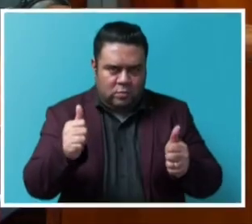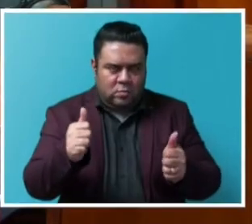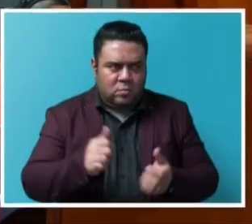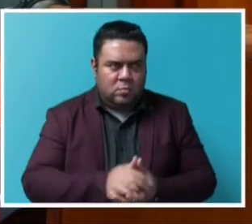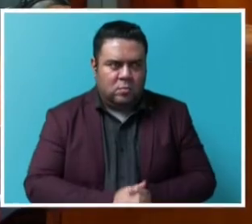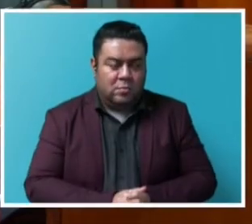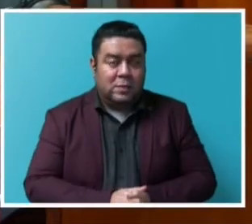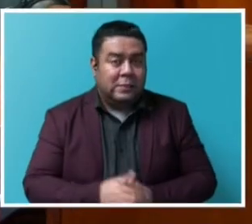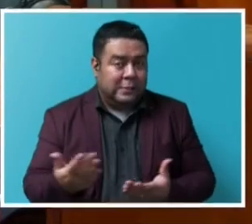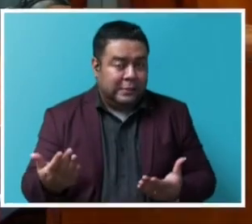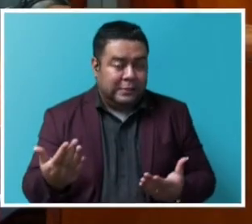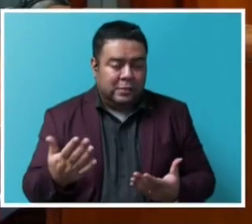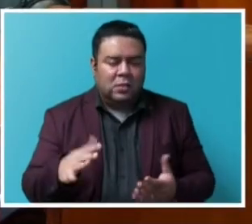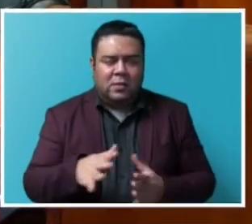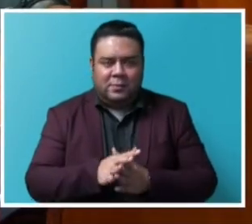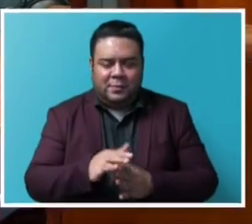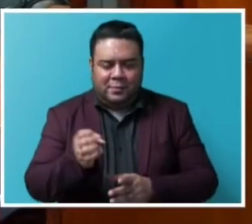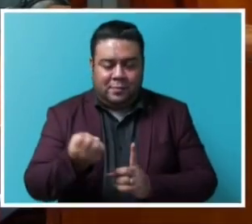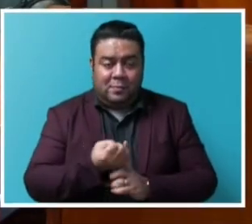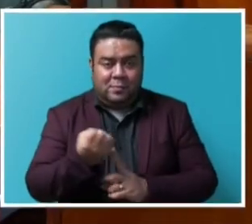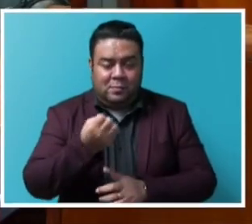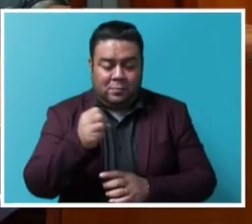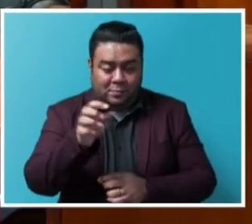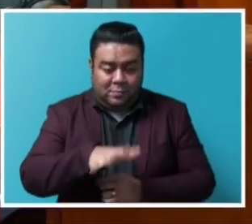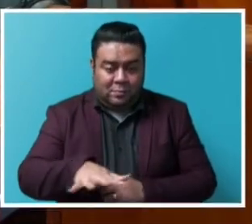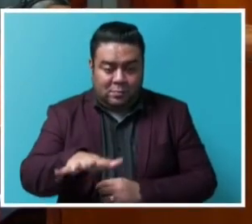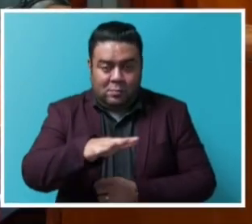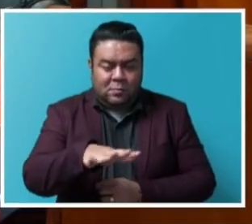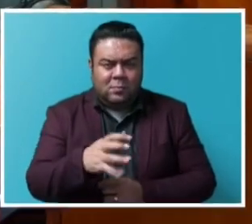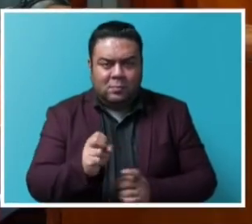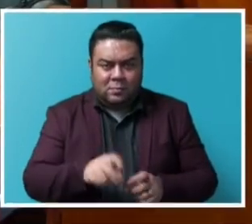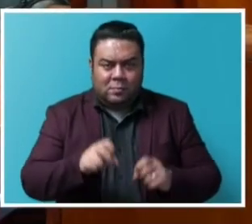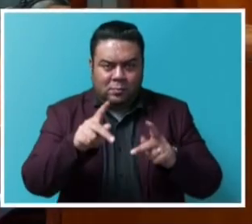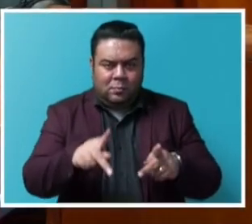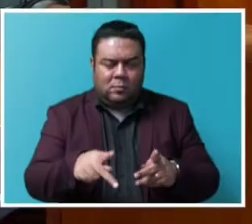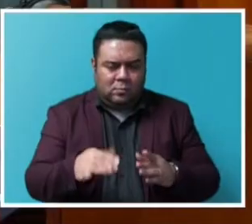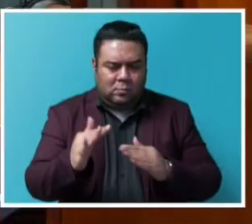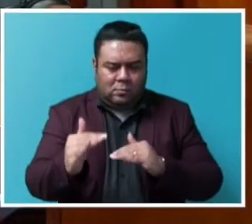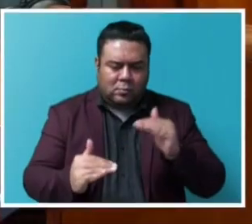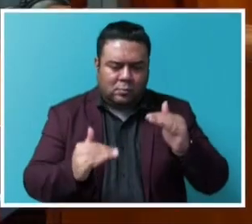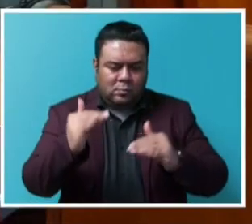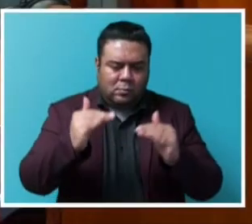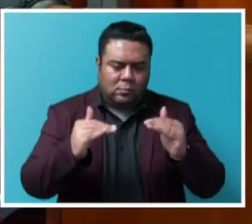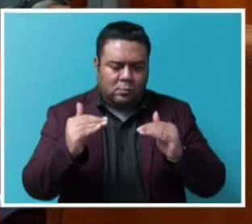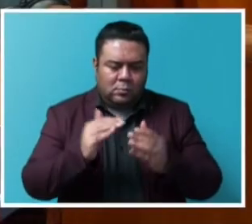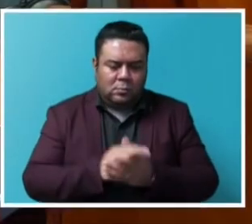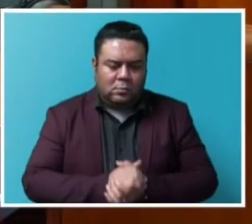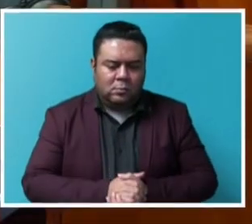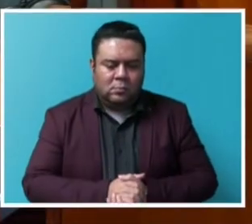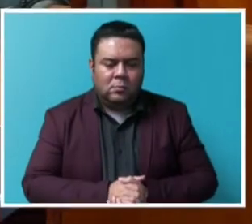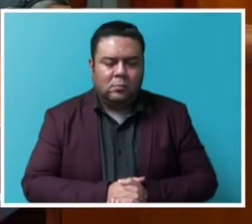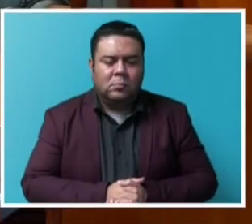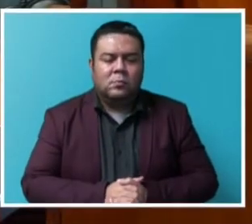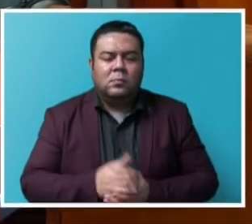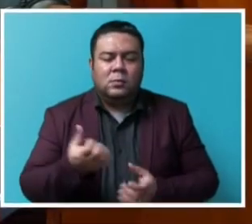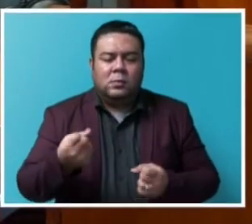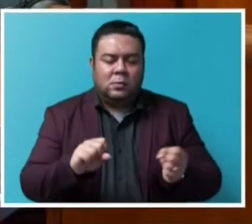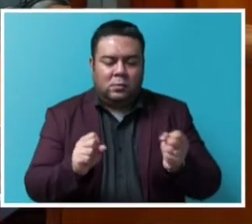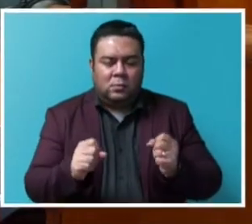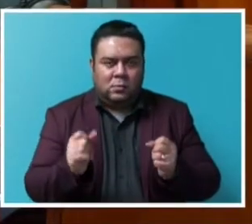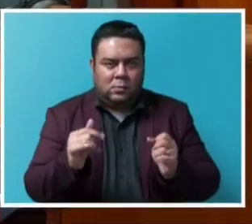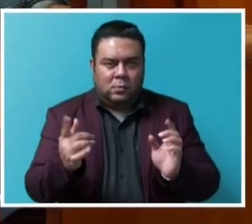The economic ground is undulating. Opportunities are unequal. The system's